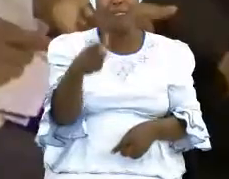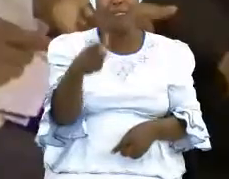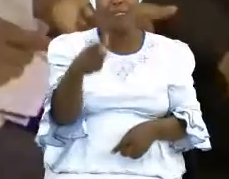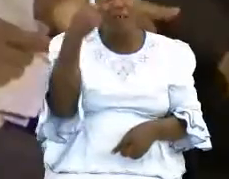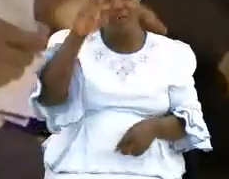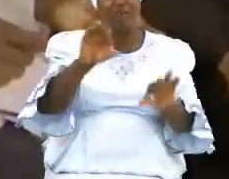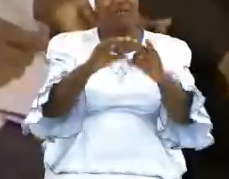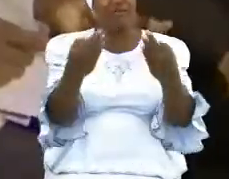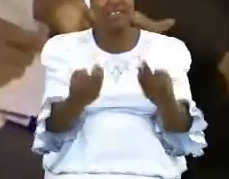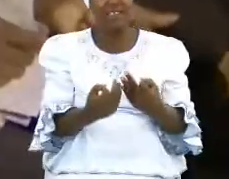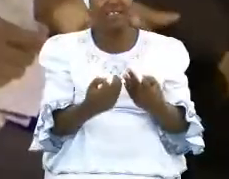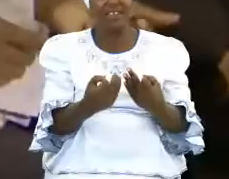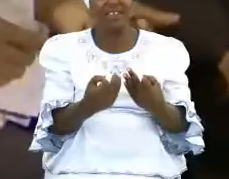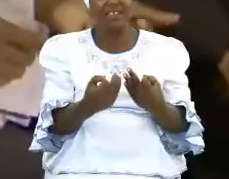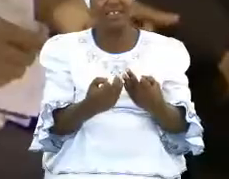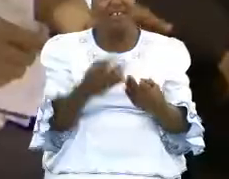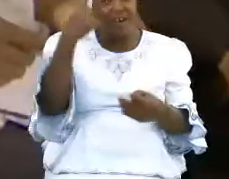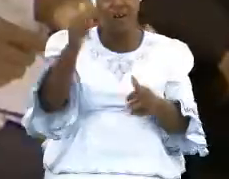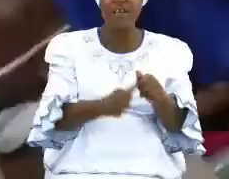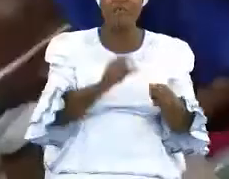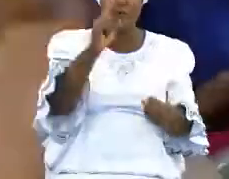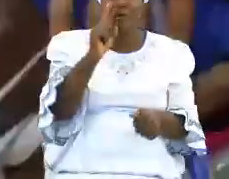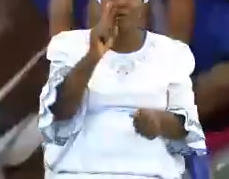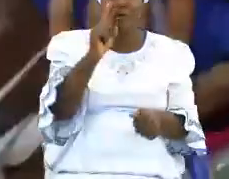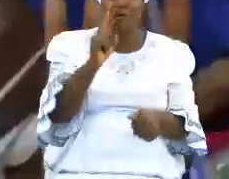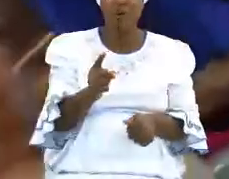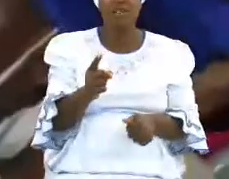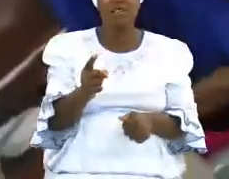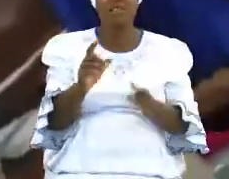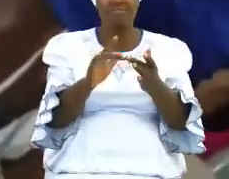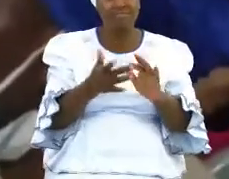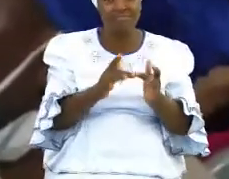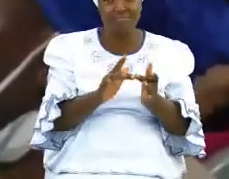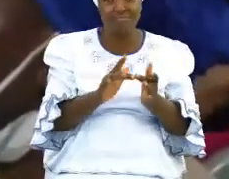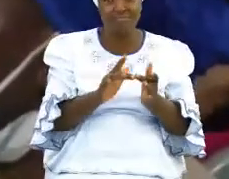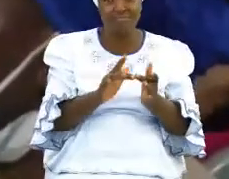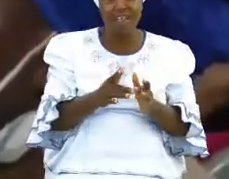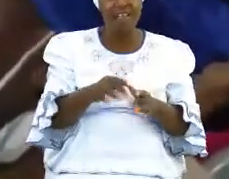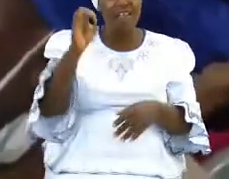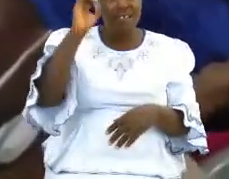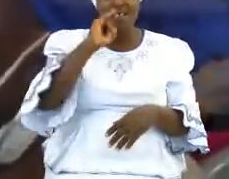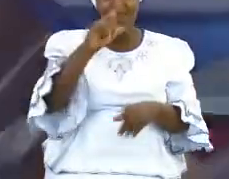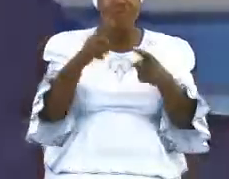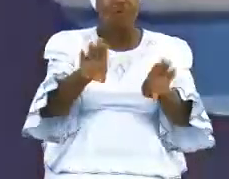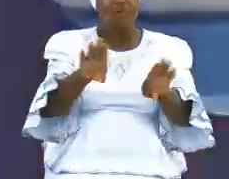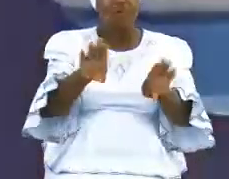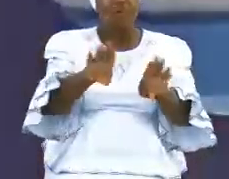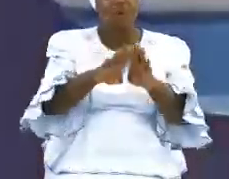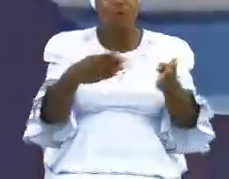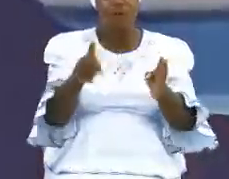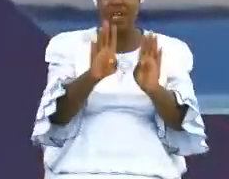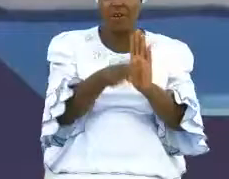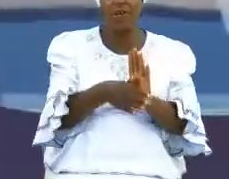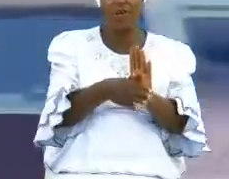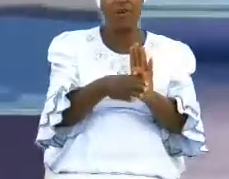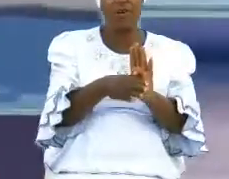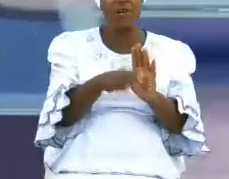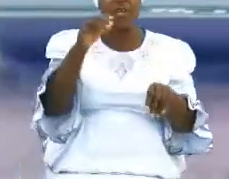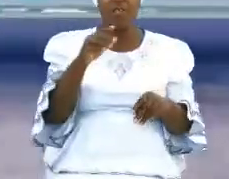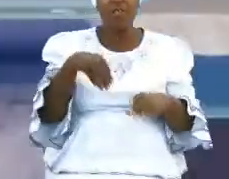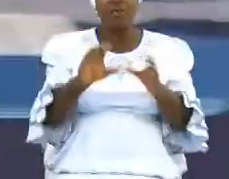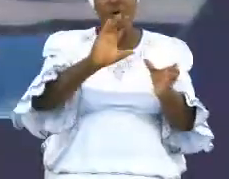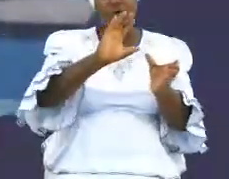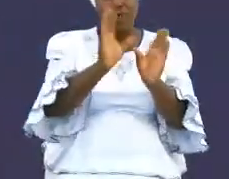family, for everyone online. Is going to open the door into